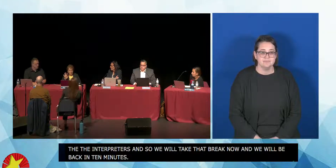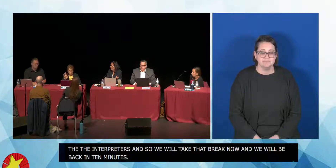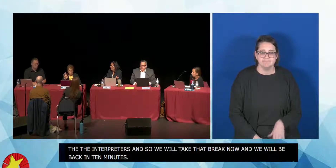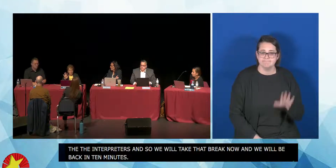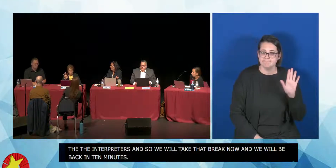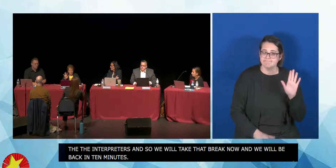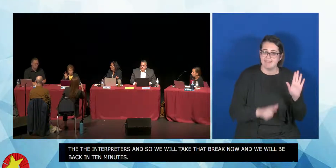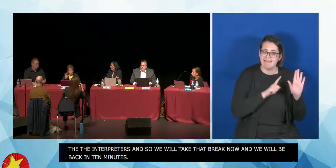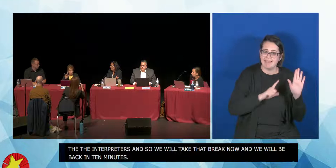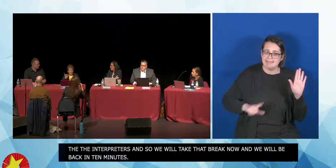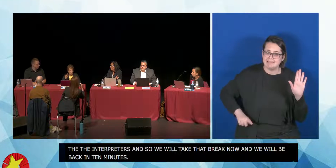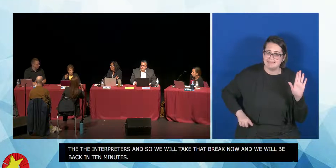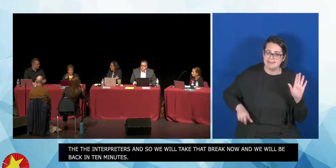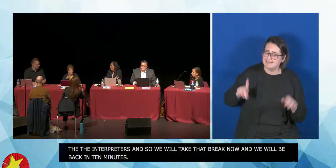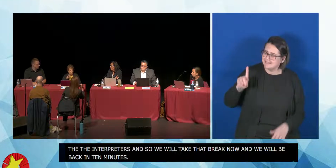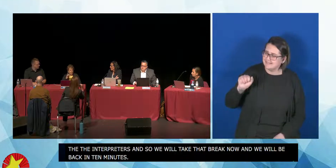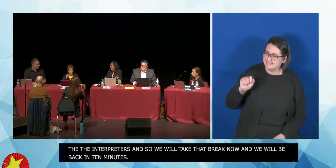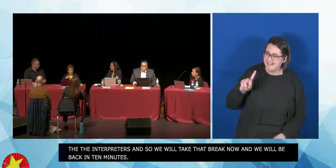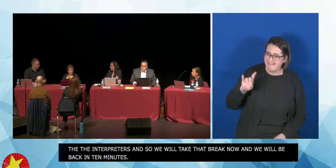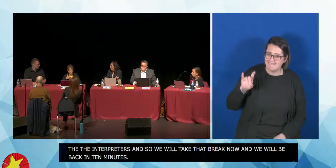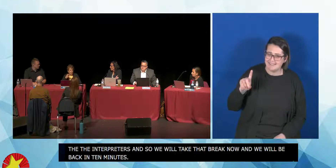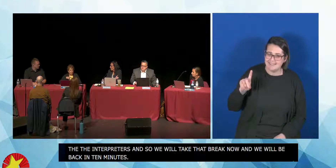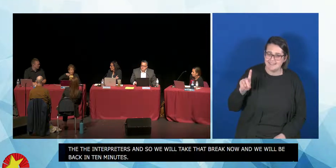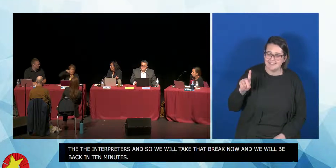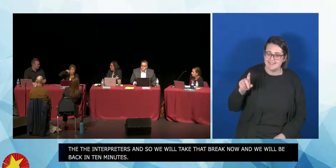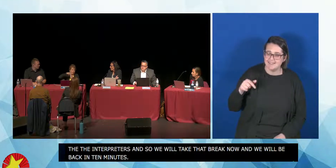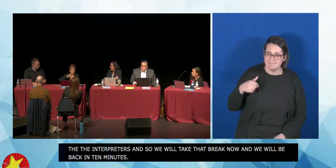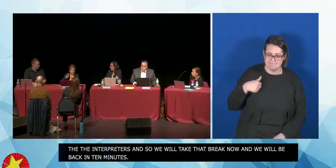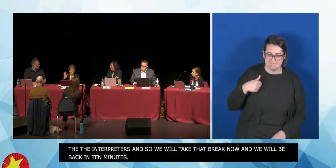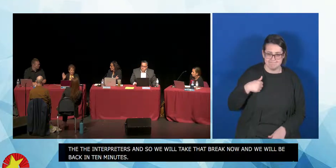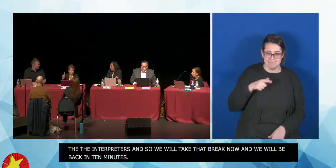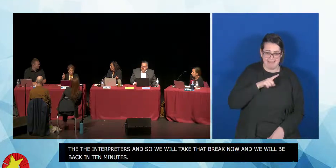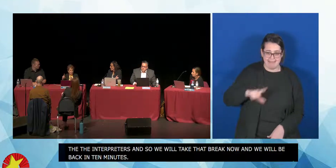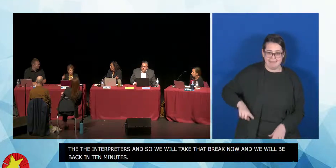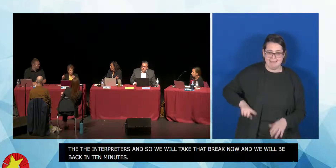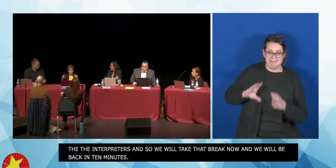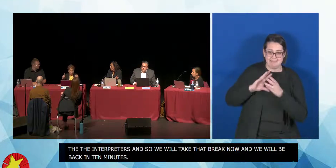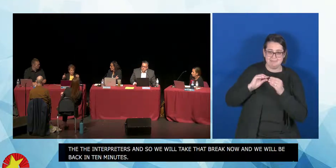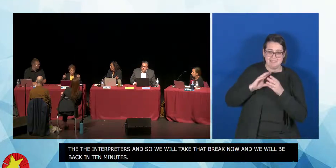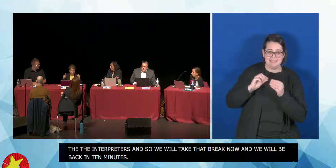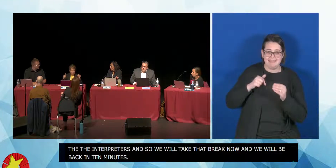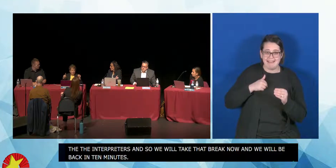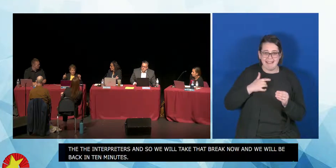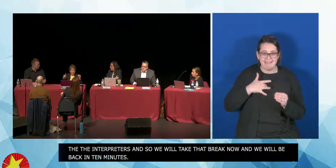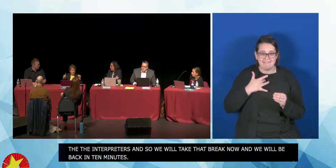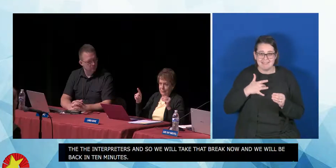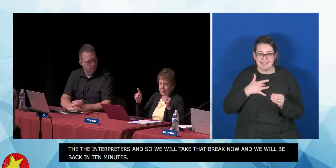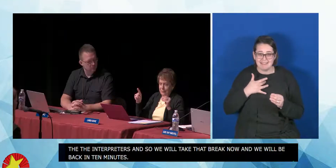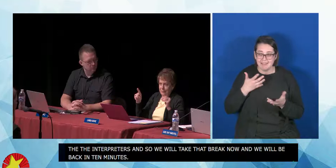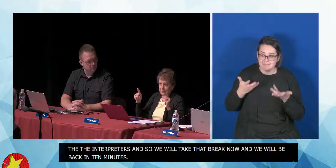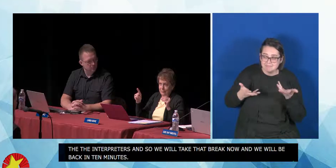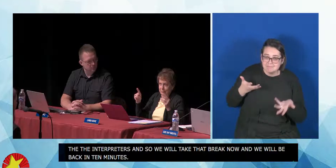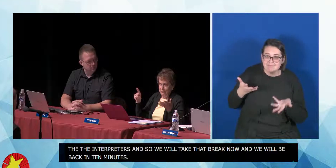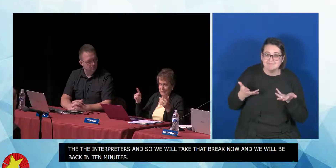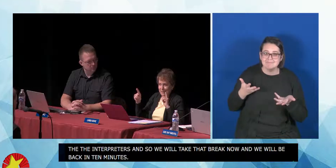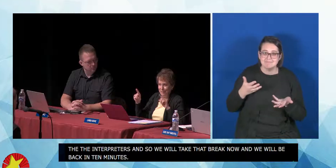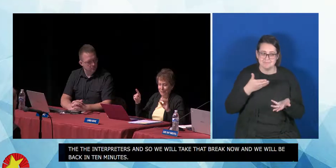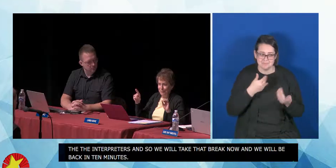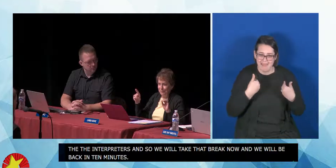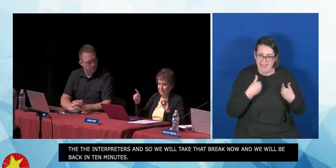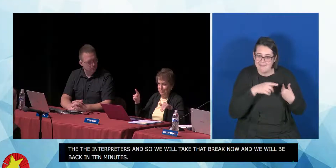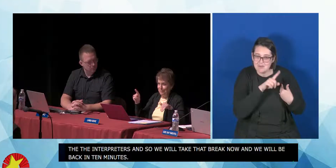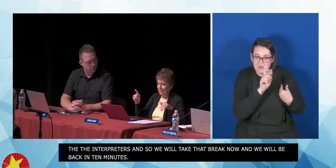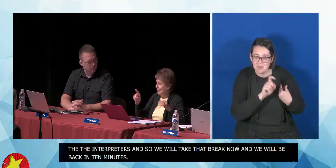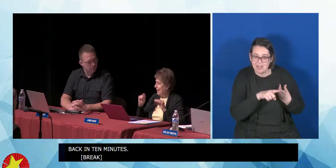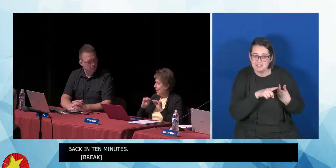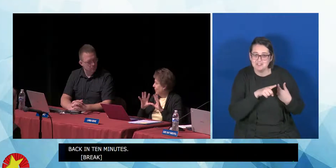This is Linda David. Linda Bogue speaking. Feel like we were kind of left hanging with a question that was on